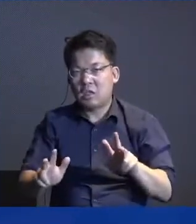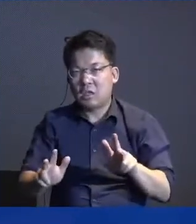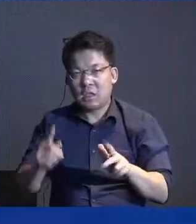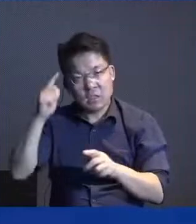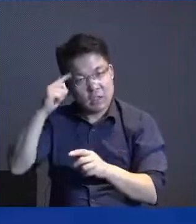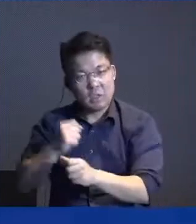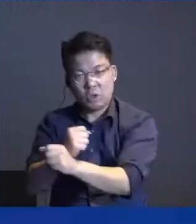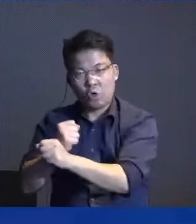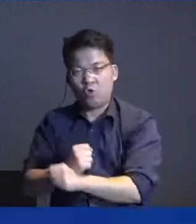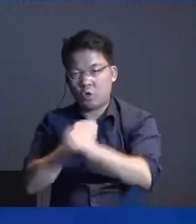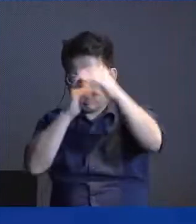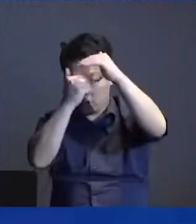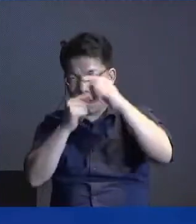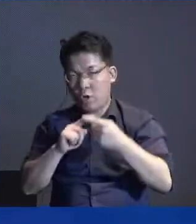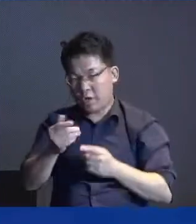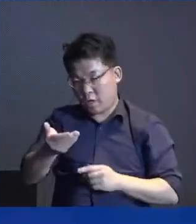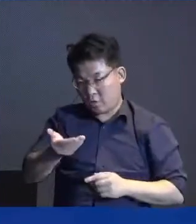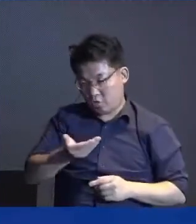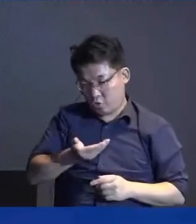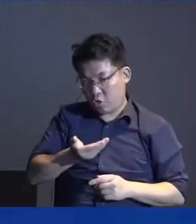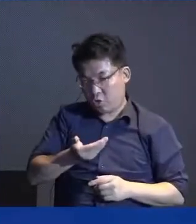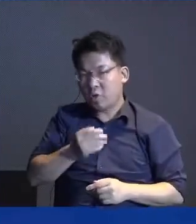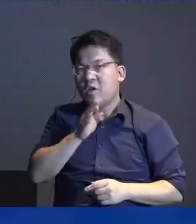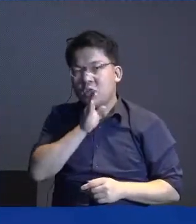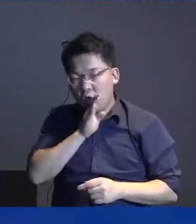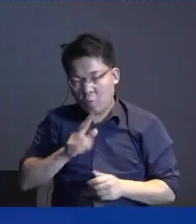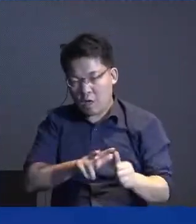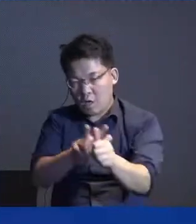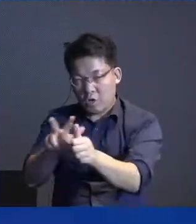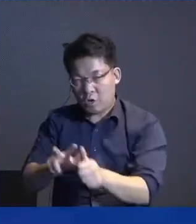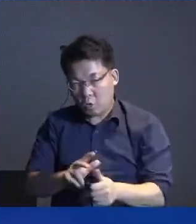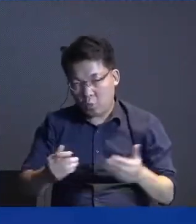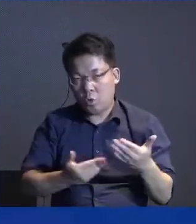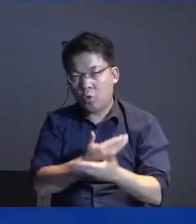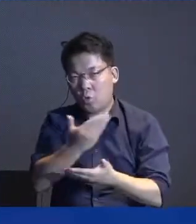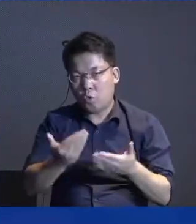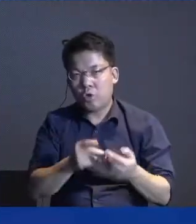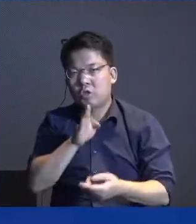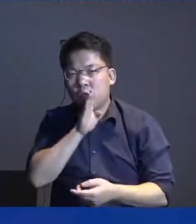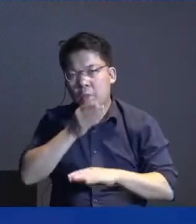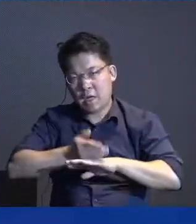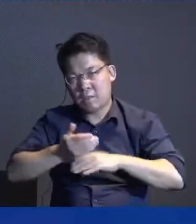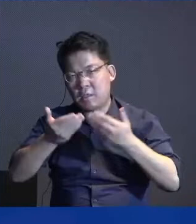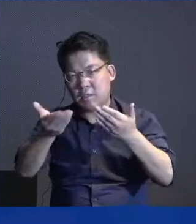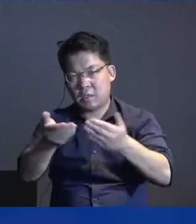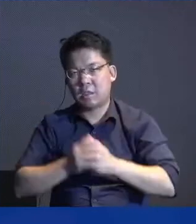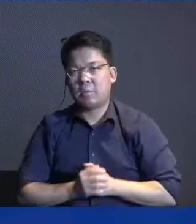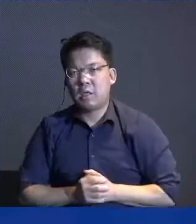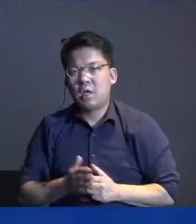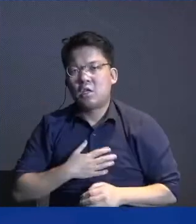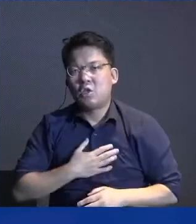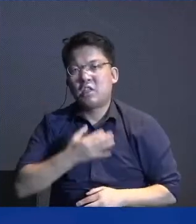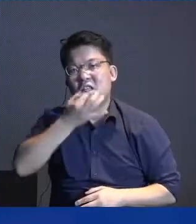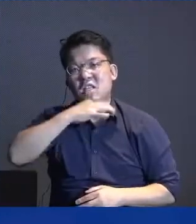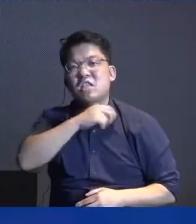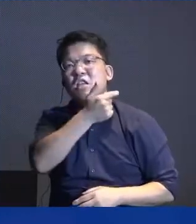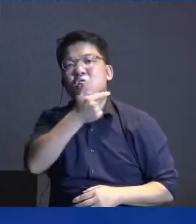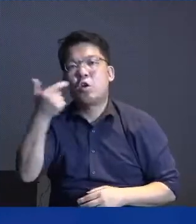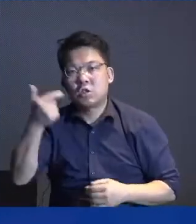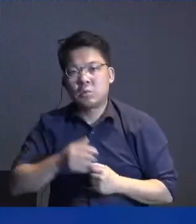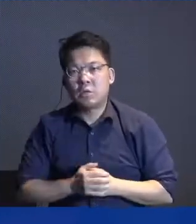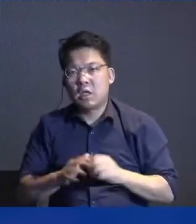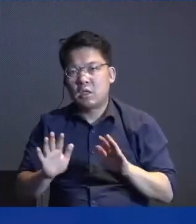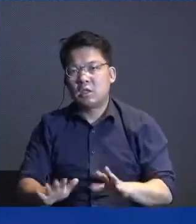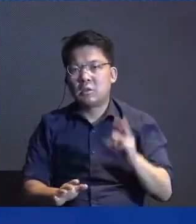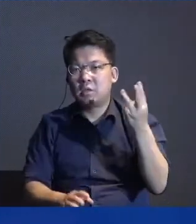really interesting and helpful. So now we all three of the presenters presented